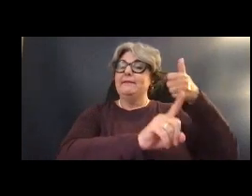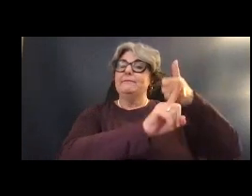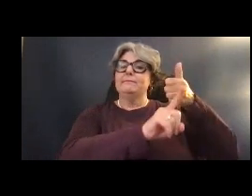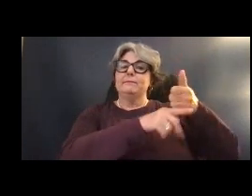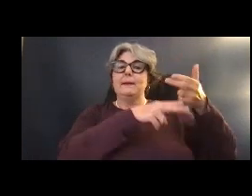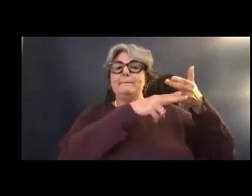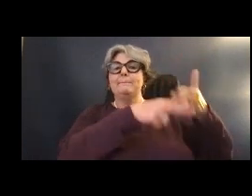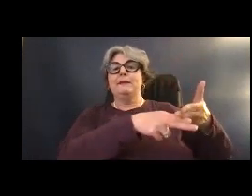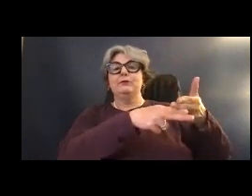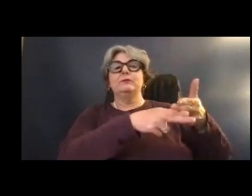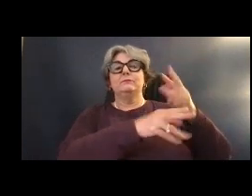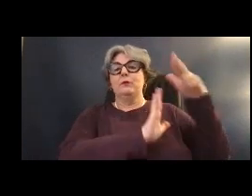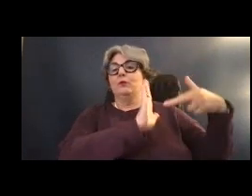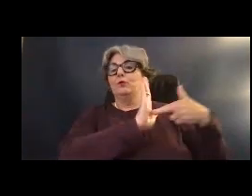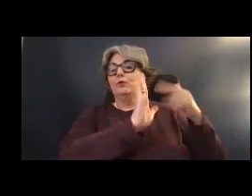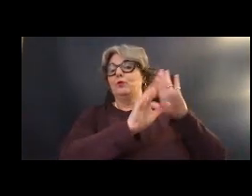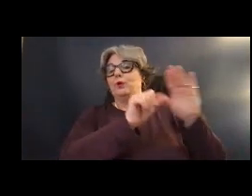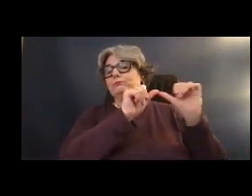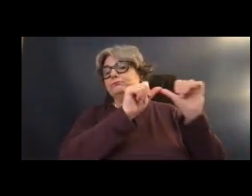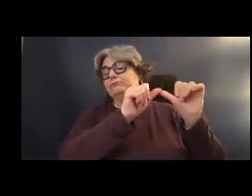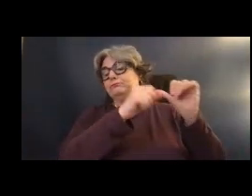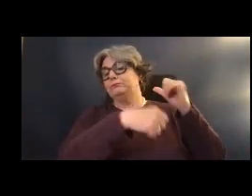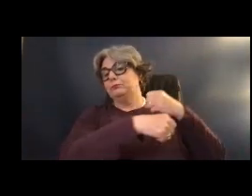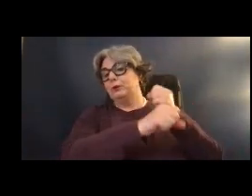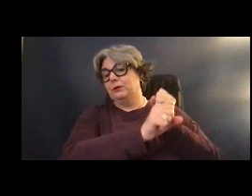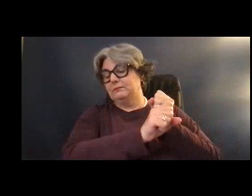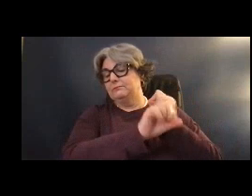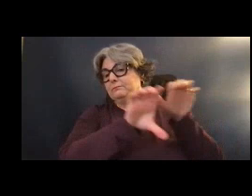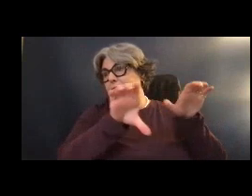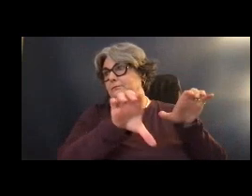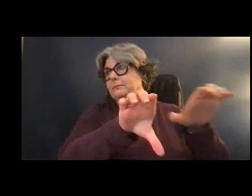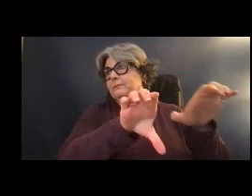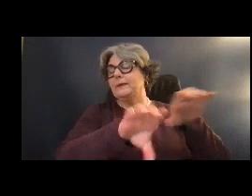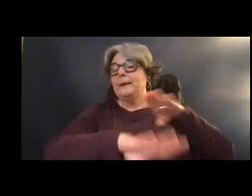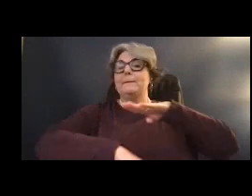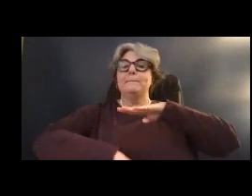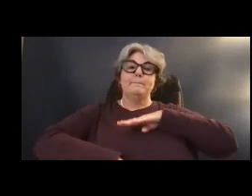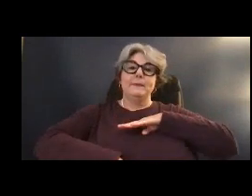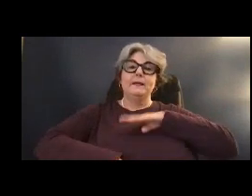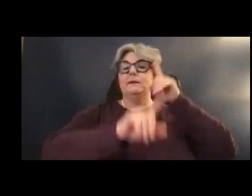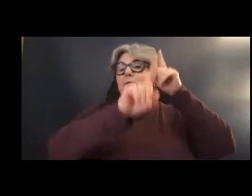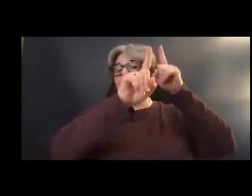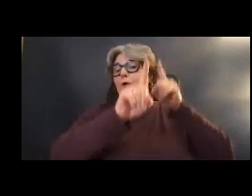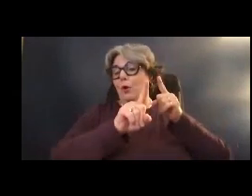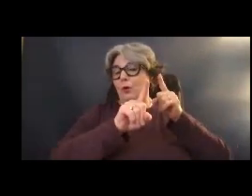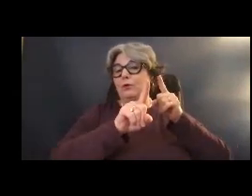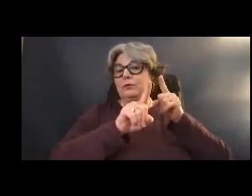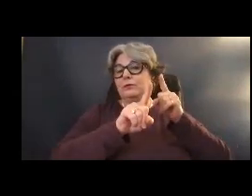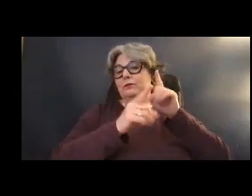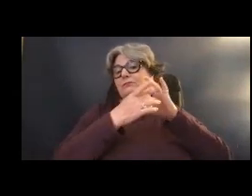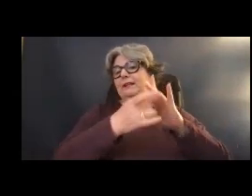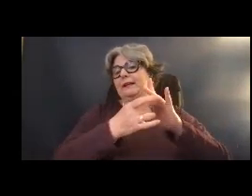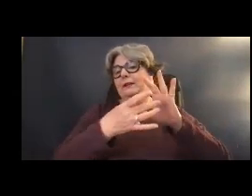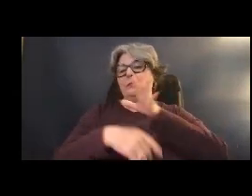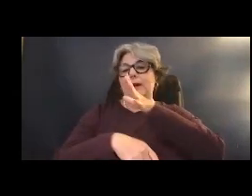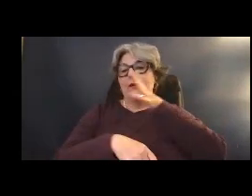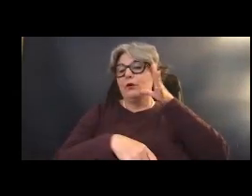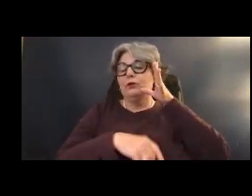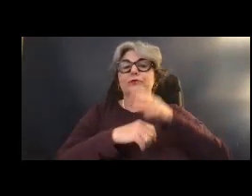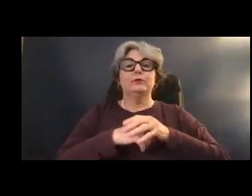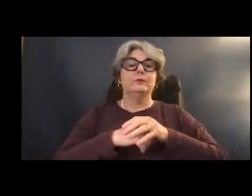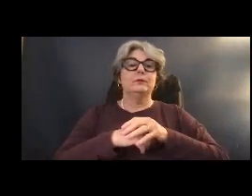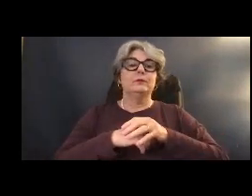mentioned the role of sustainable productivity in meeting our goals for agriculture. So